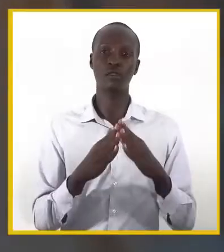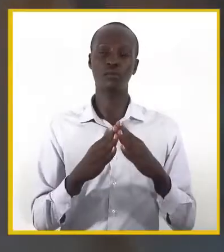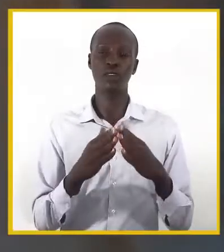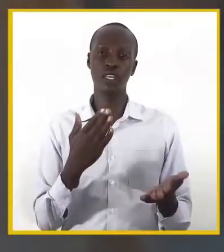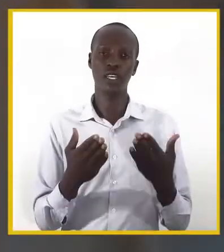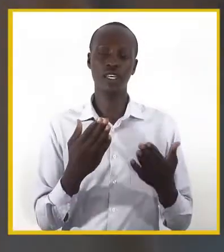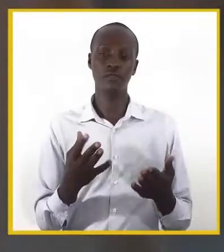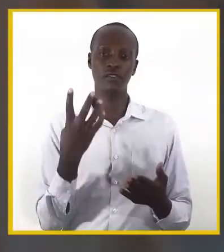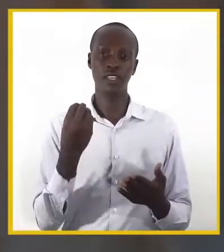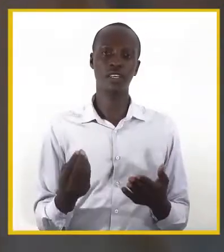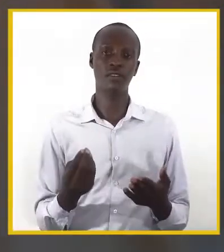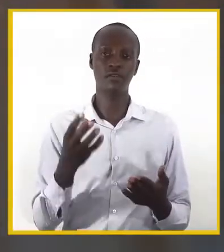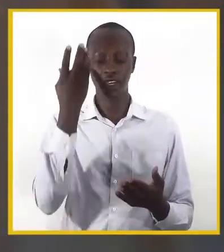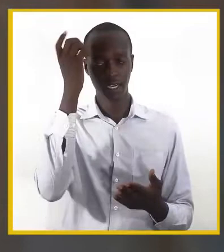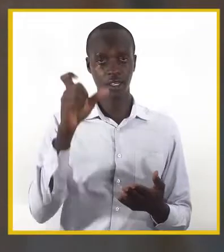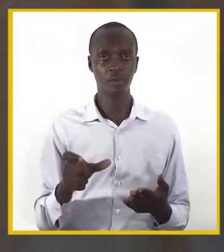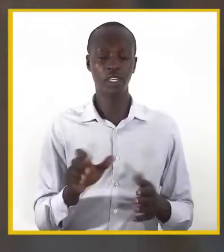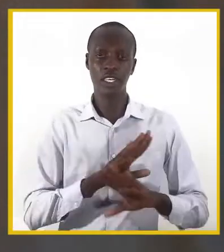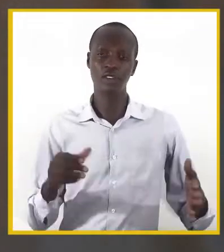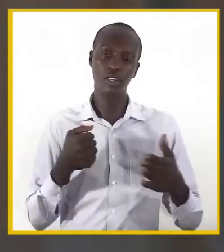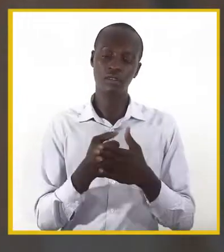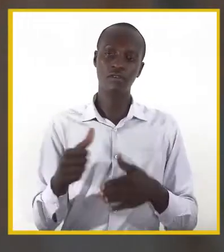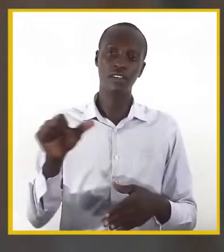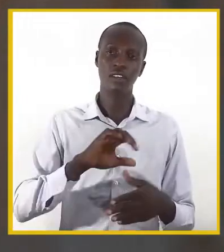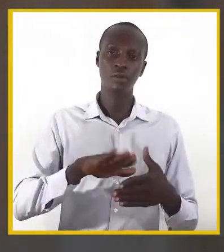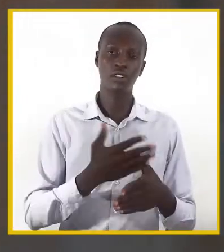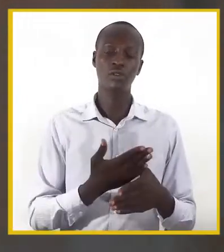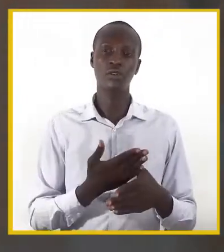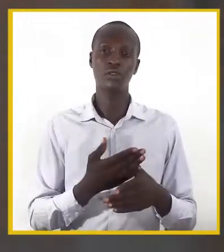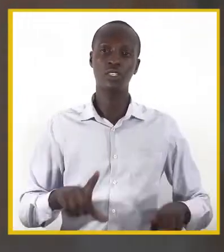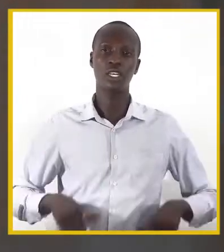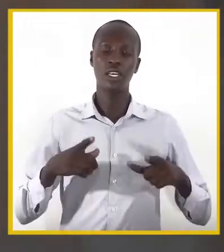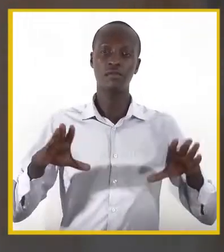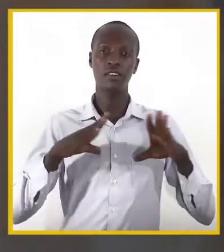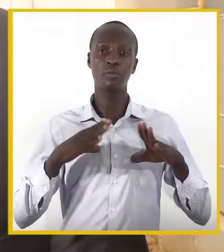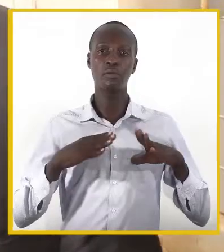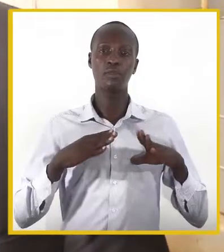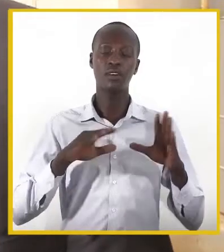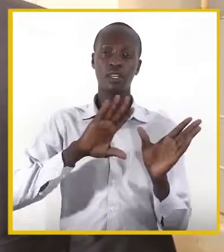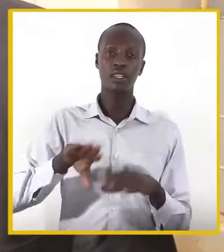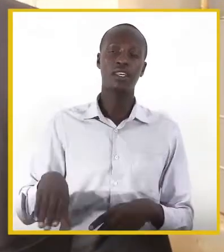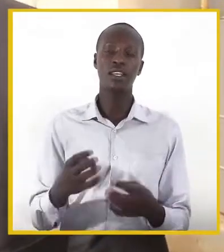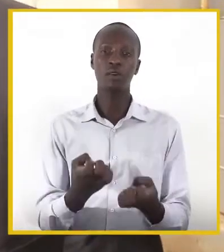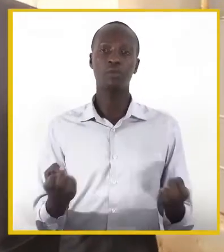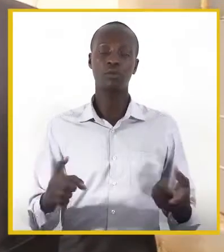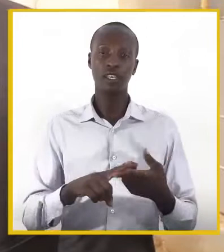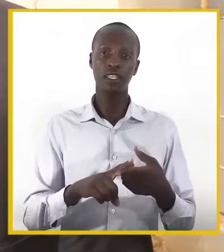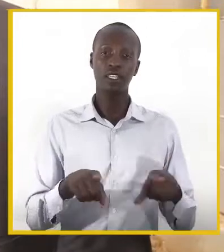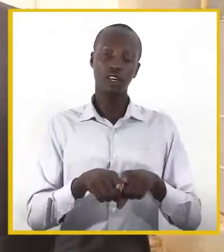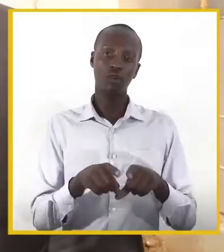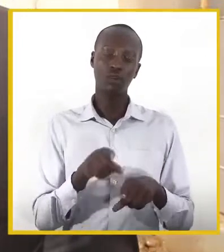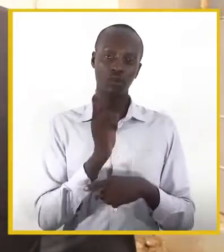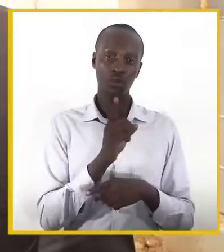you are approached by these criminals, please don't fight back, because life is more precious than property. We also wanted to